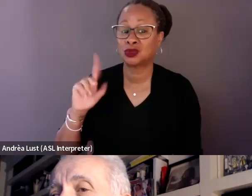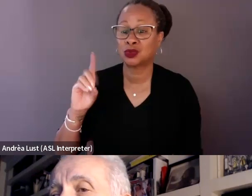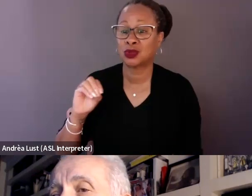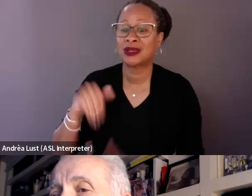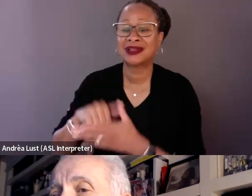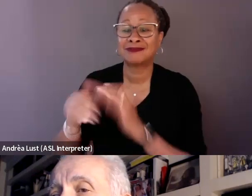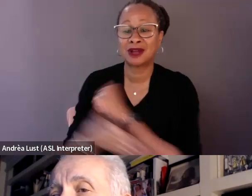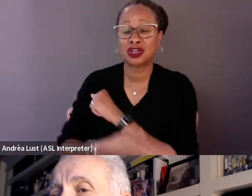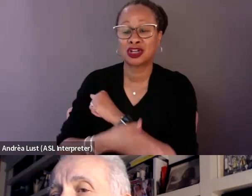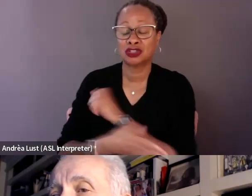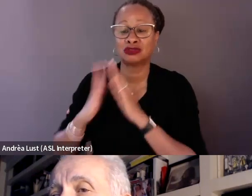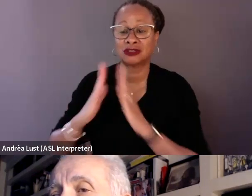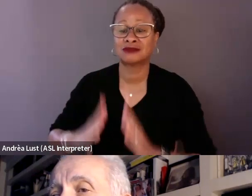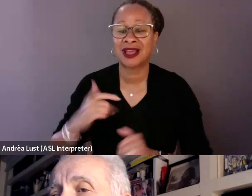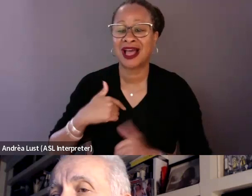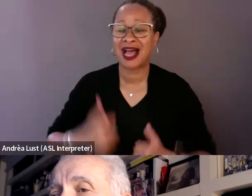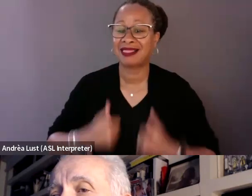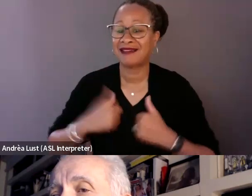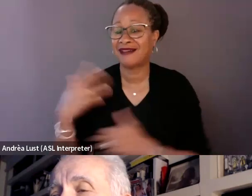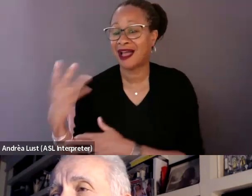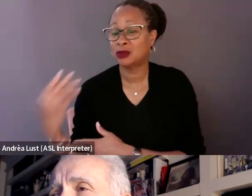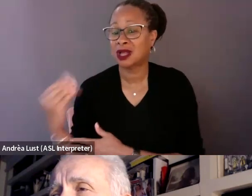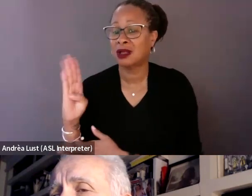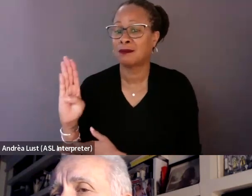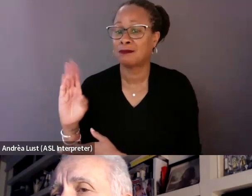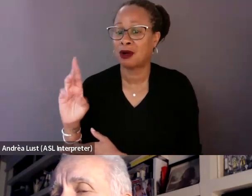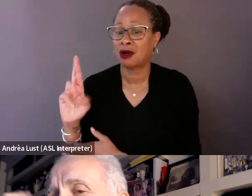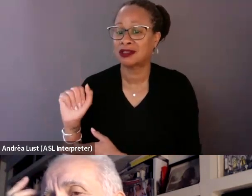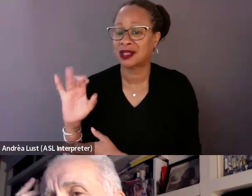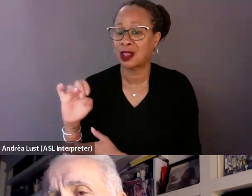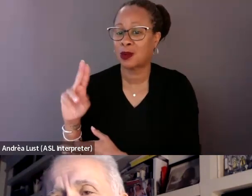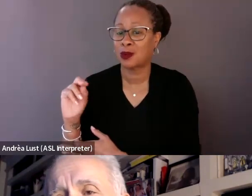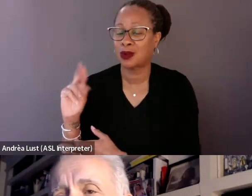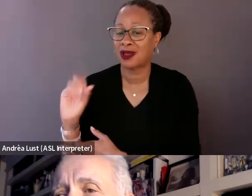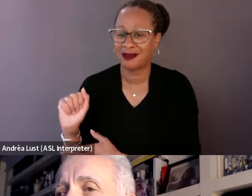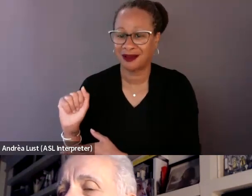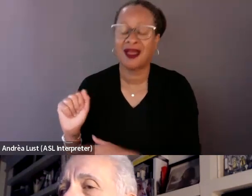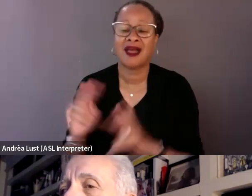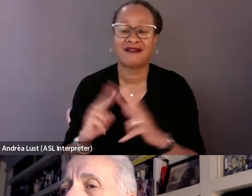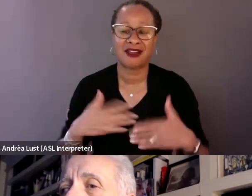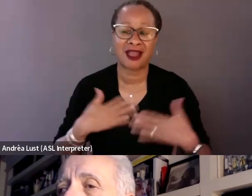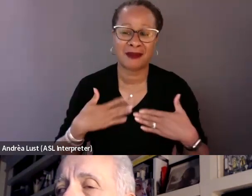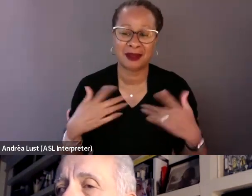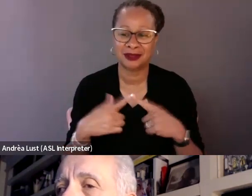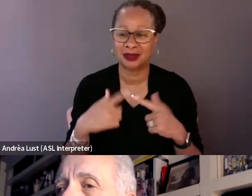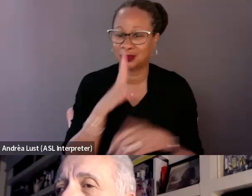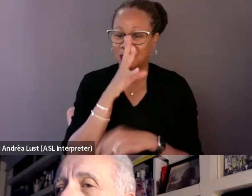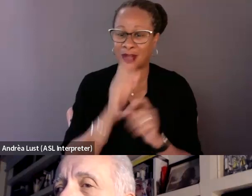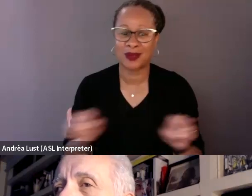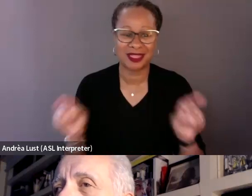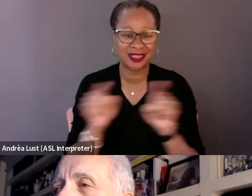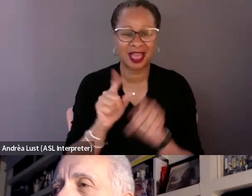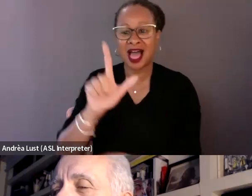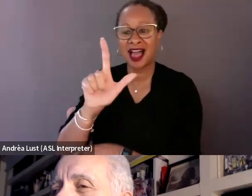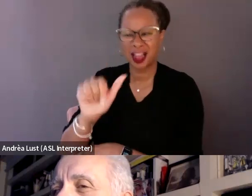country. I live in outside Barcelona, and I am very happy to talk with LA,